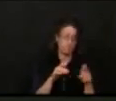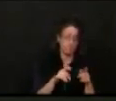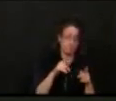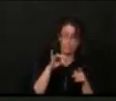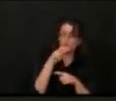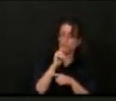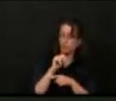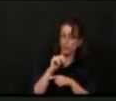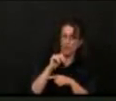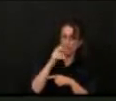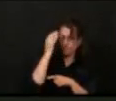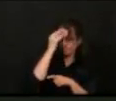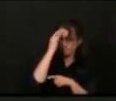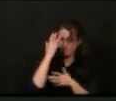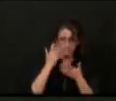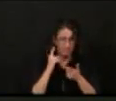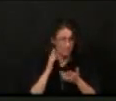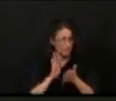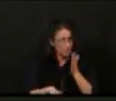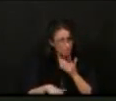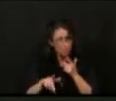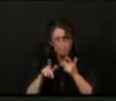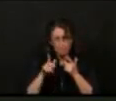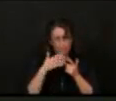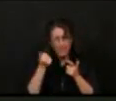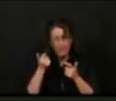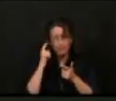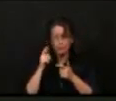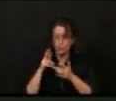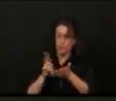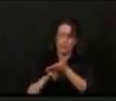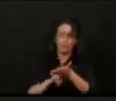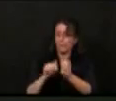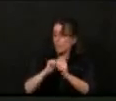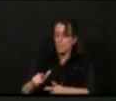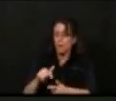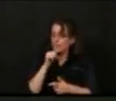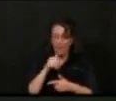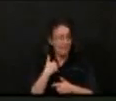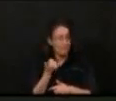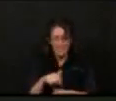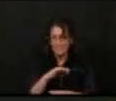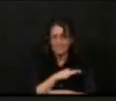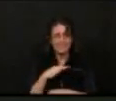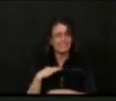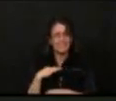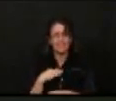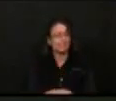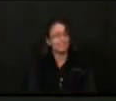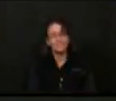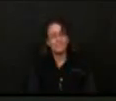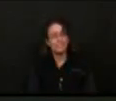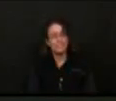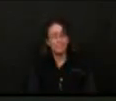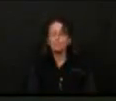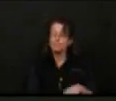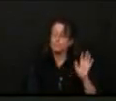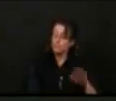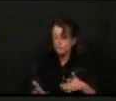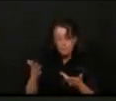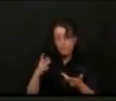it's cheaper in the long run. I don't know. I'm just asking. I don't have any questions. Budget's coming up later in the meeting, and we can